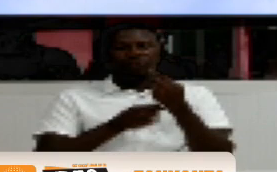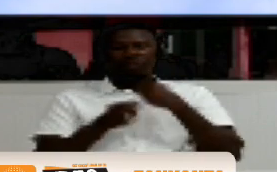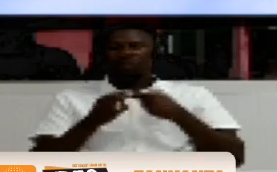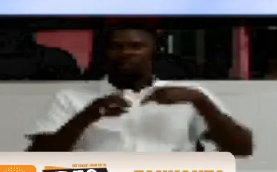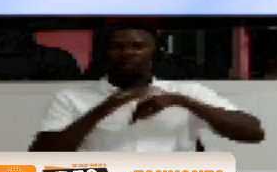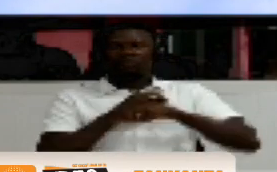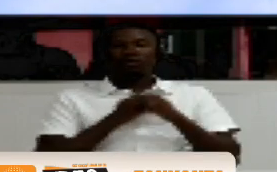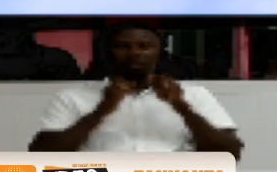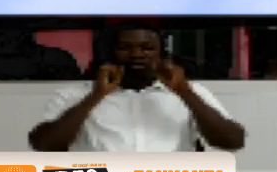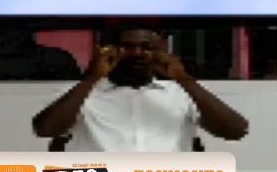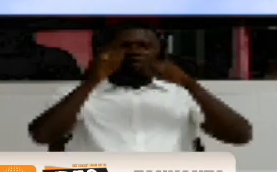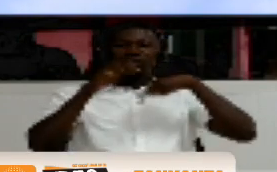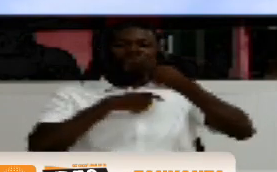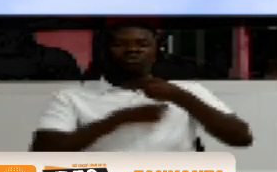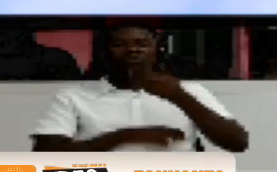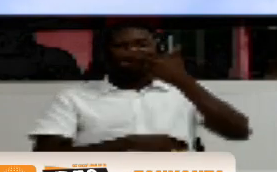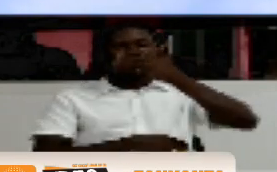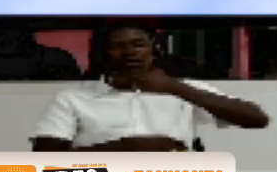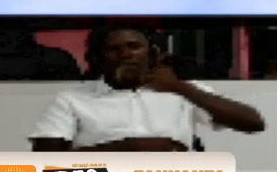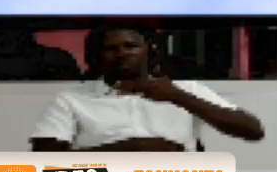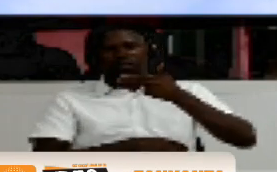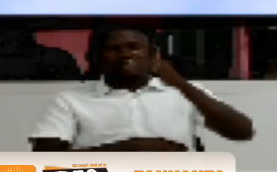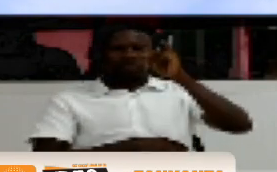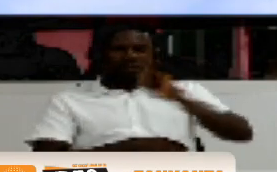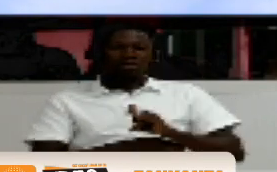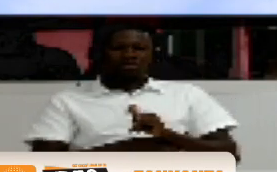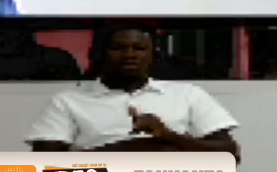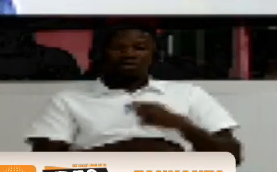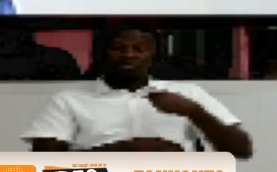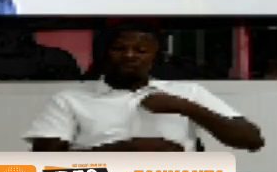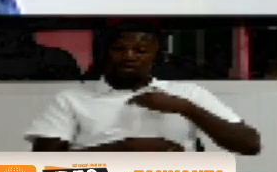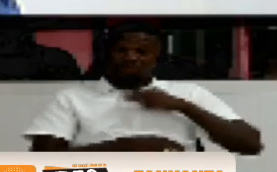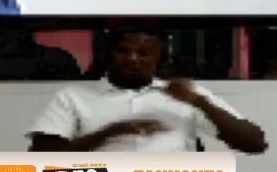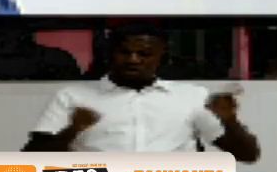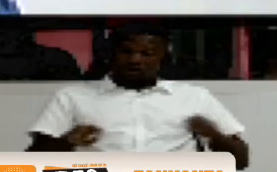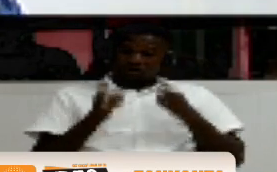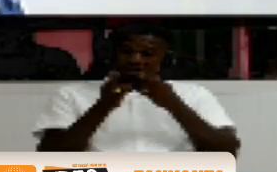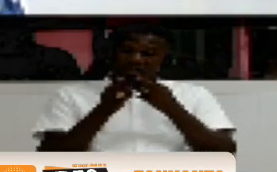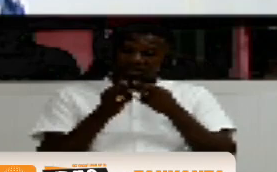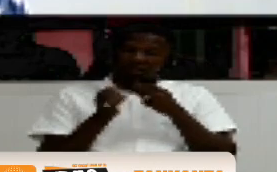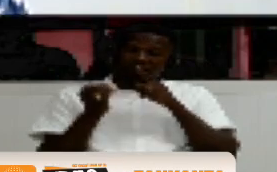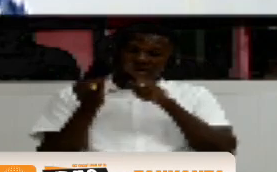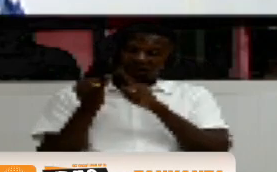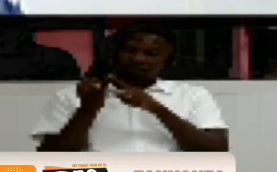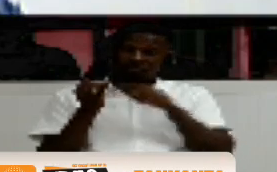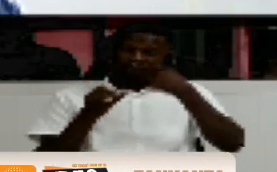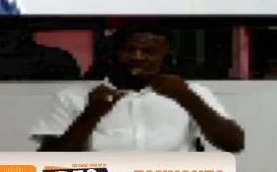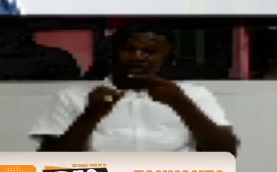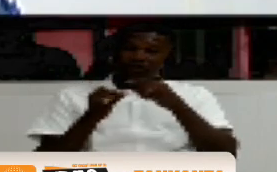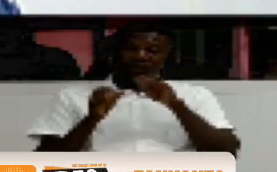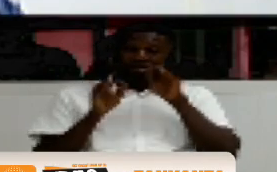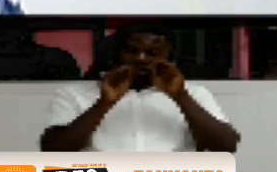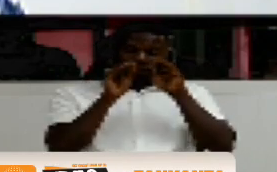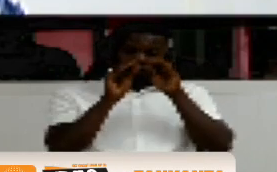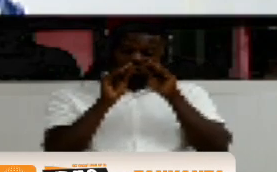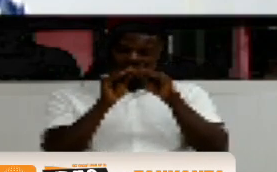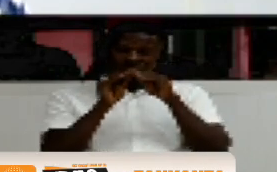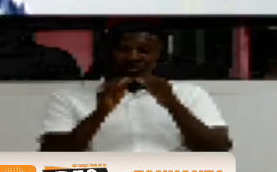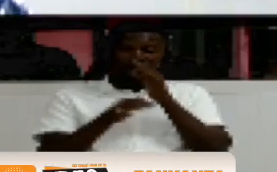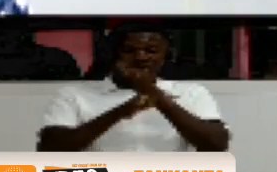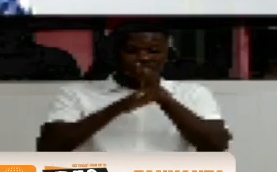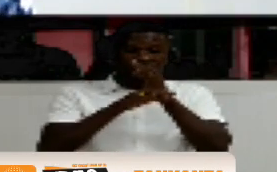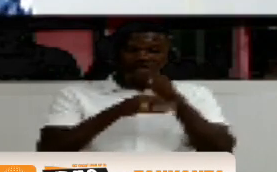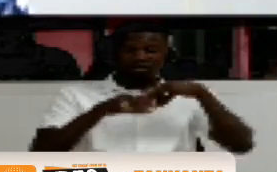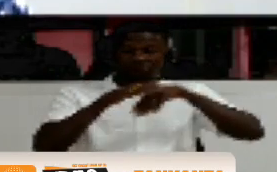for 19 years. My recommendations are for civil education be taught in schools from